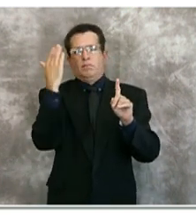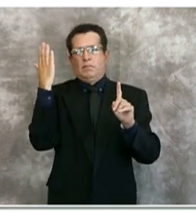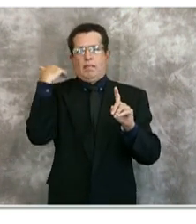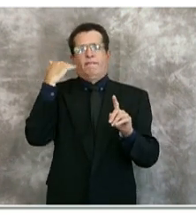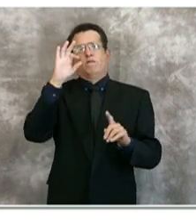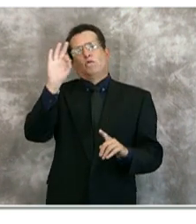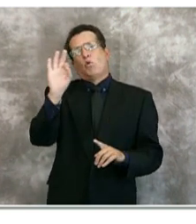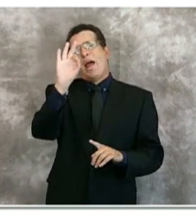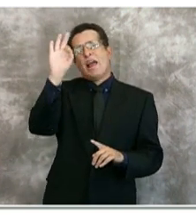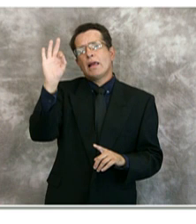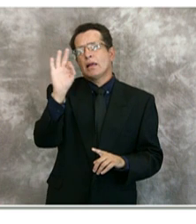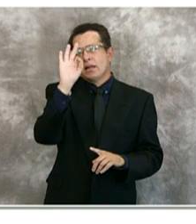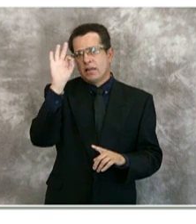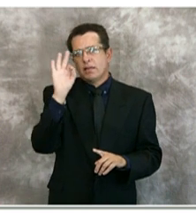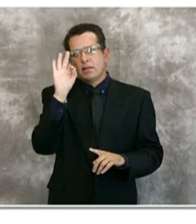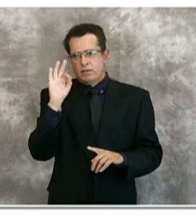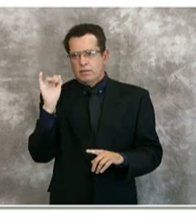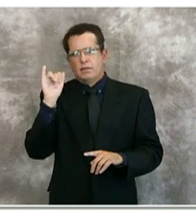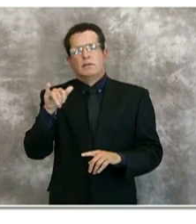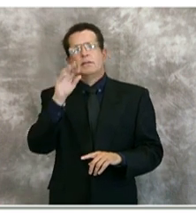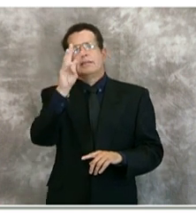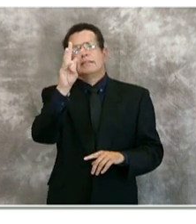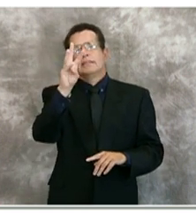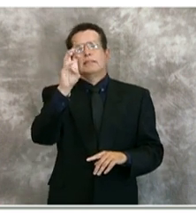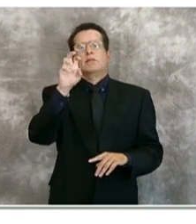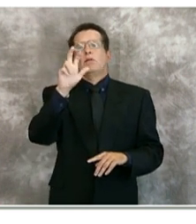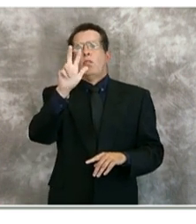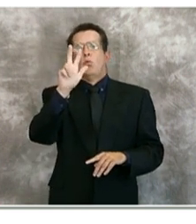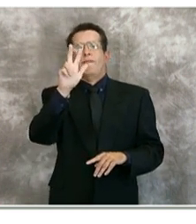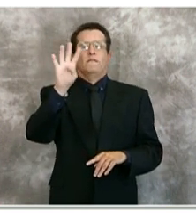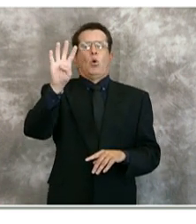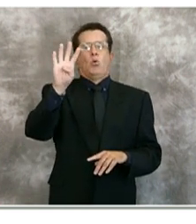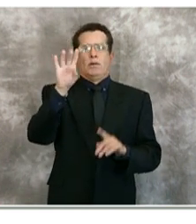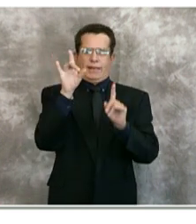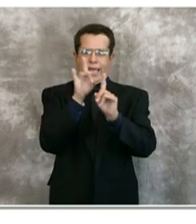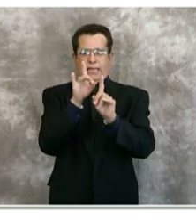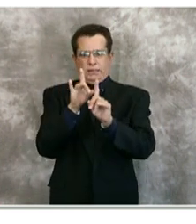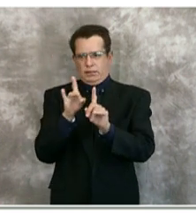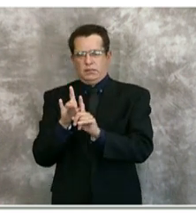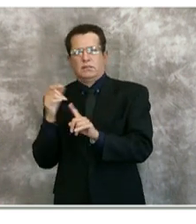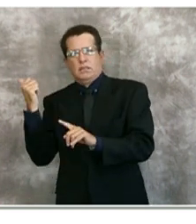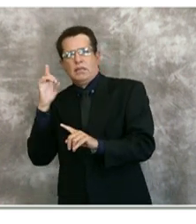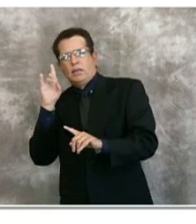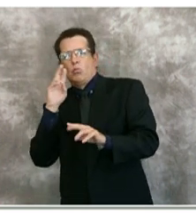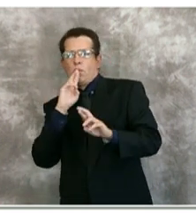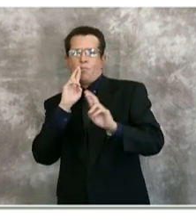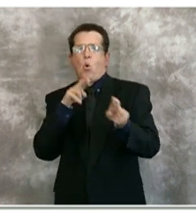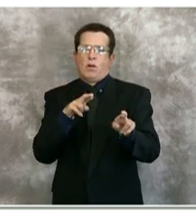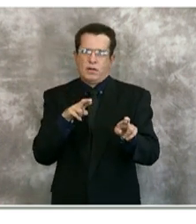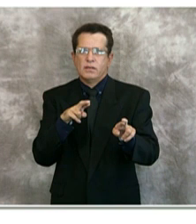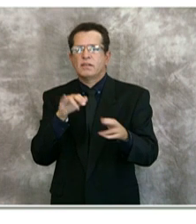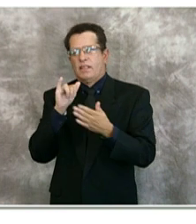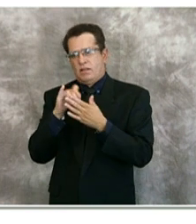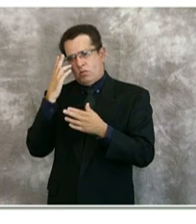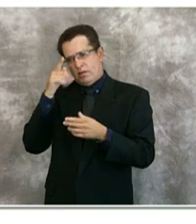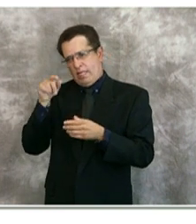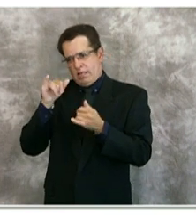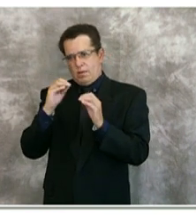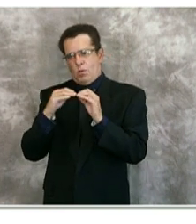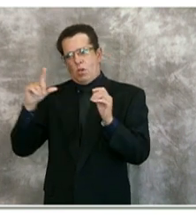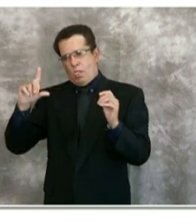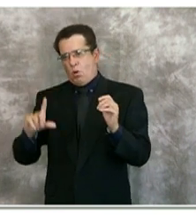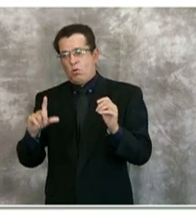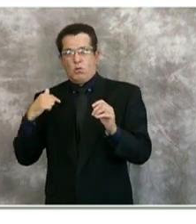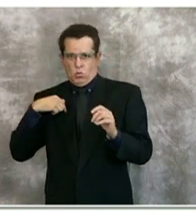on Friday where 634 cases were reported. In total, in order to address